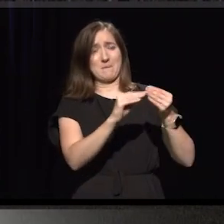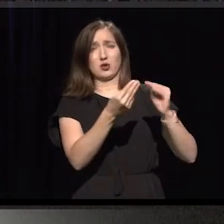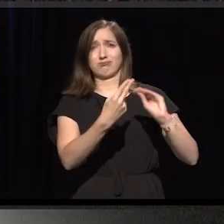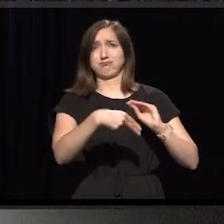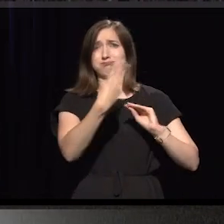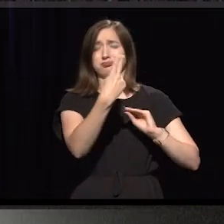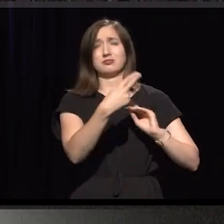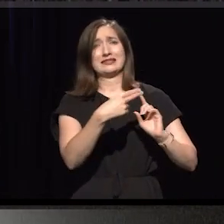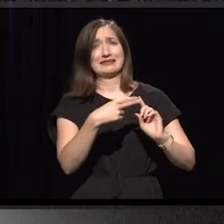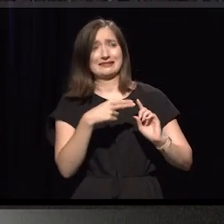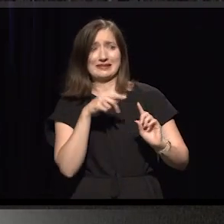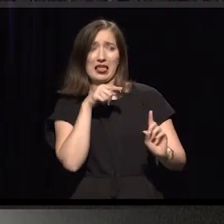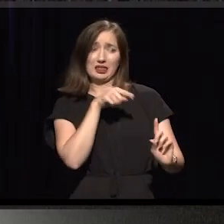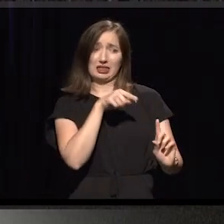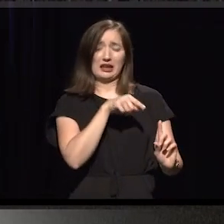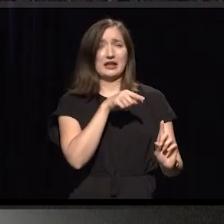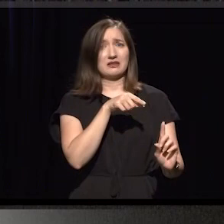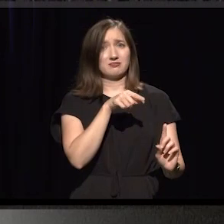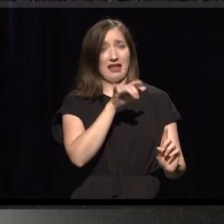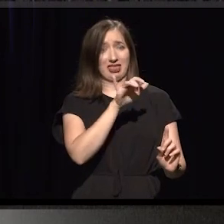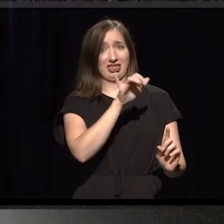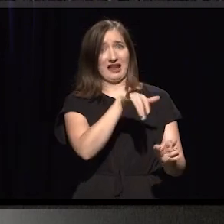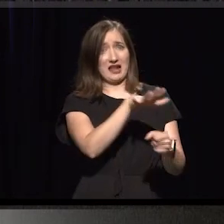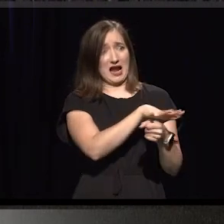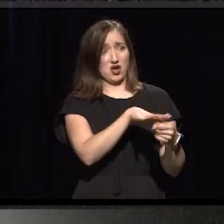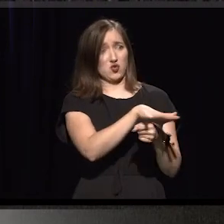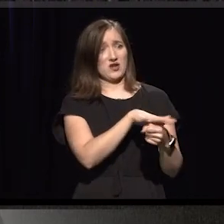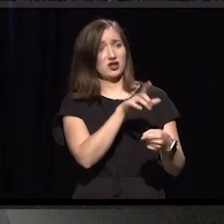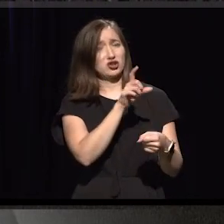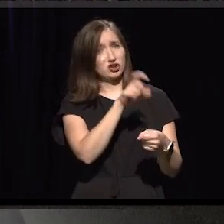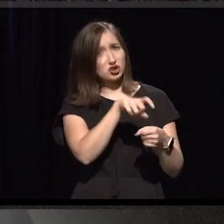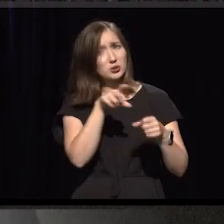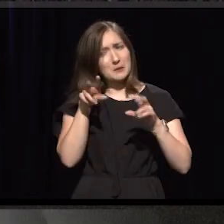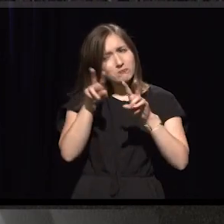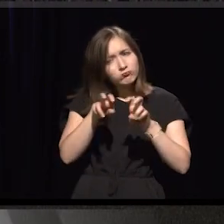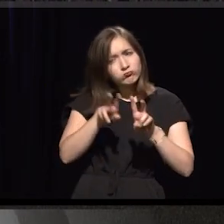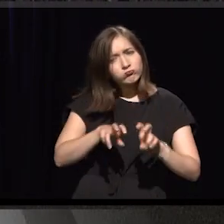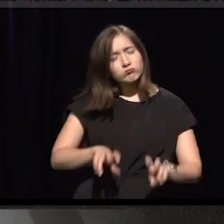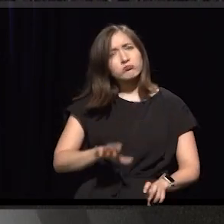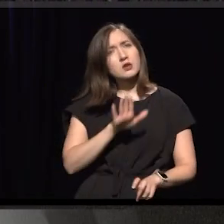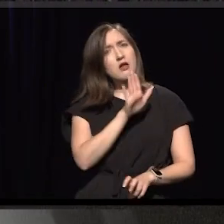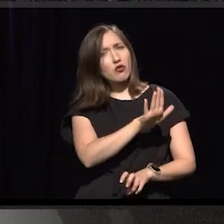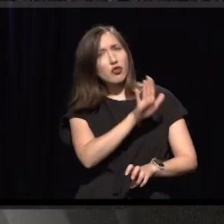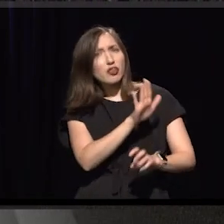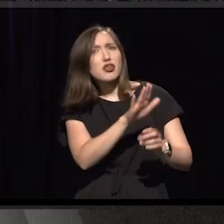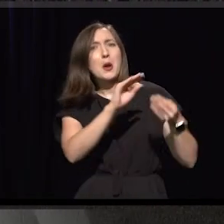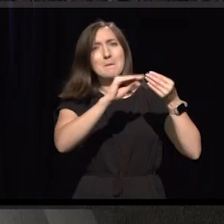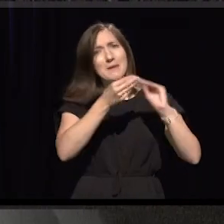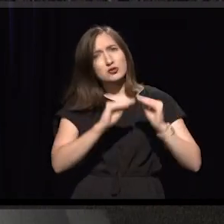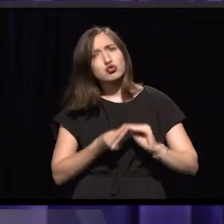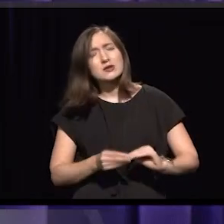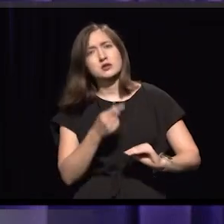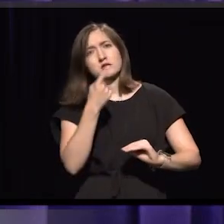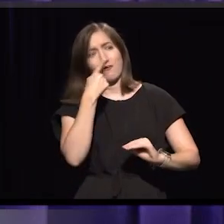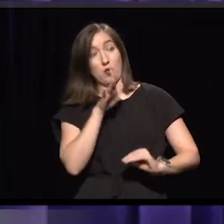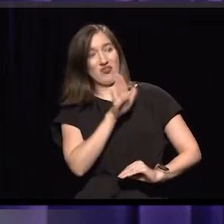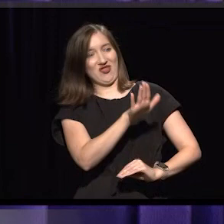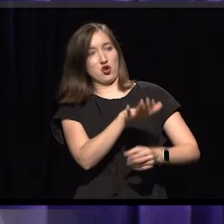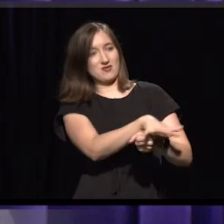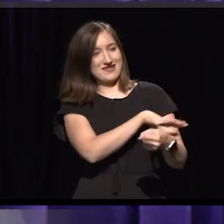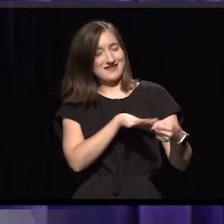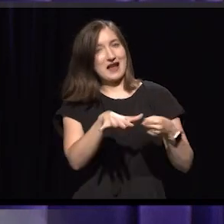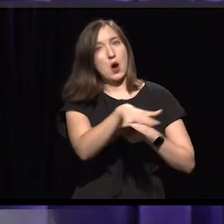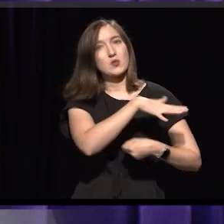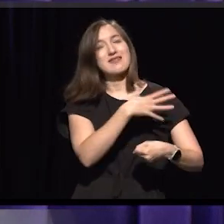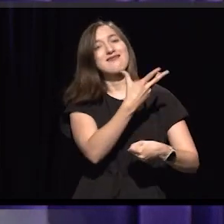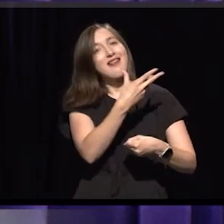think they should also be looking at the public health metrics for their whole county and their district,